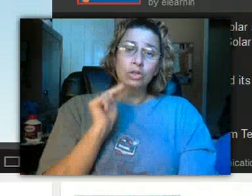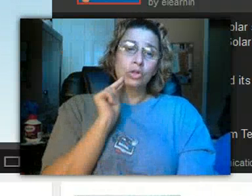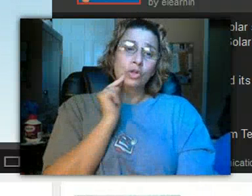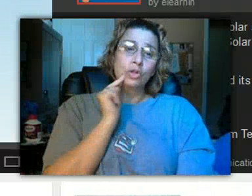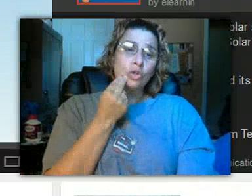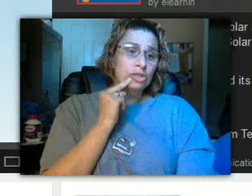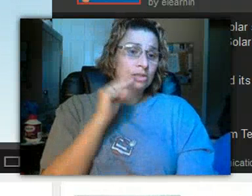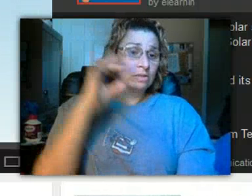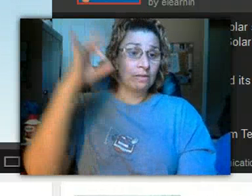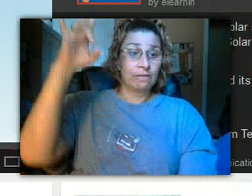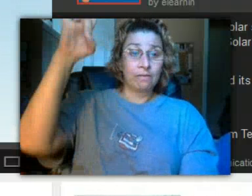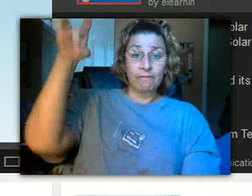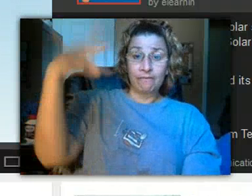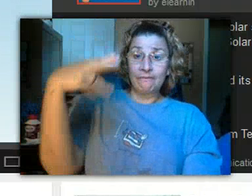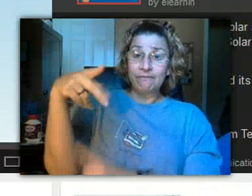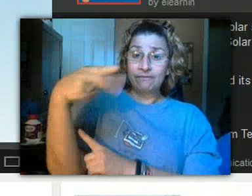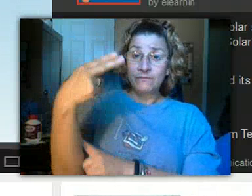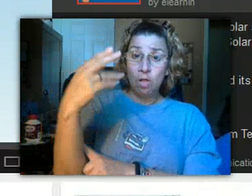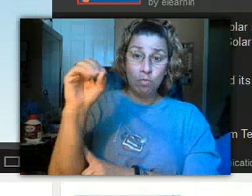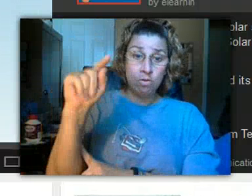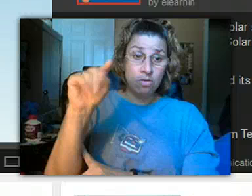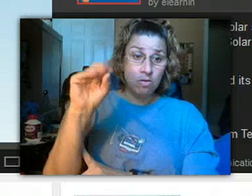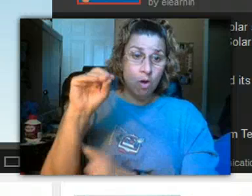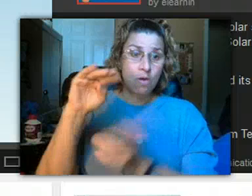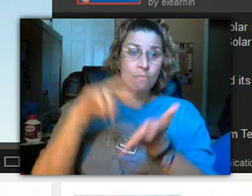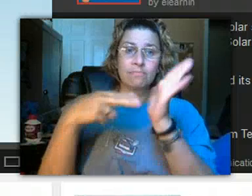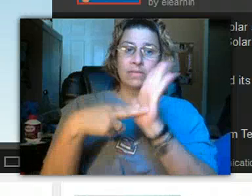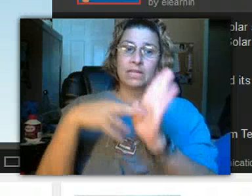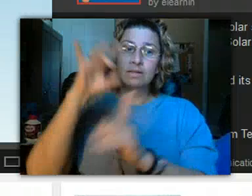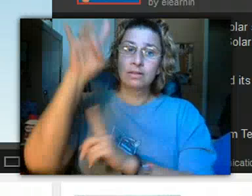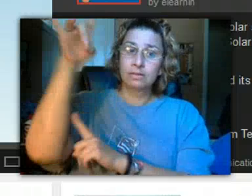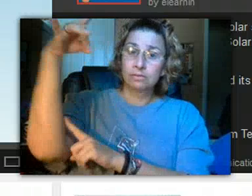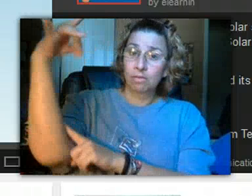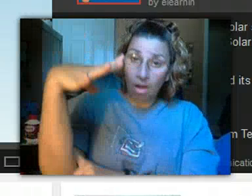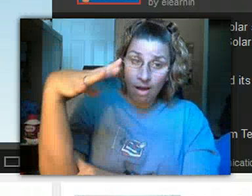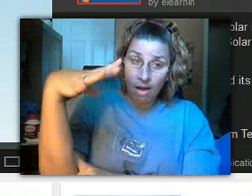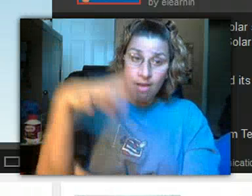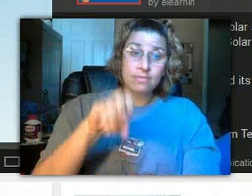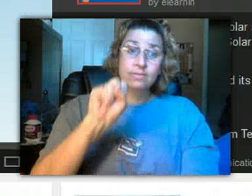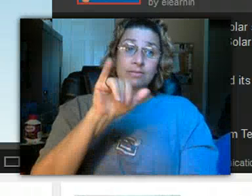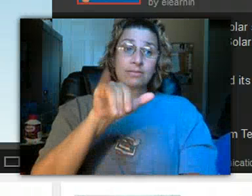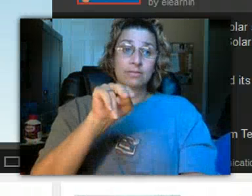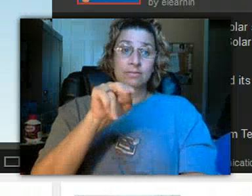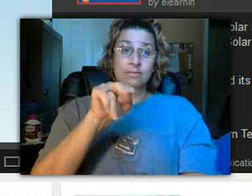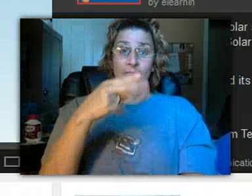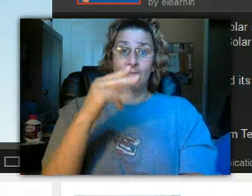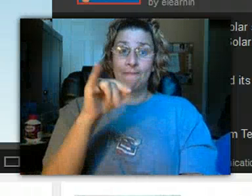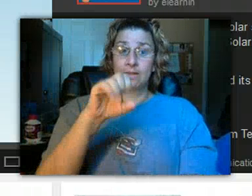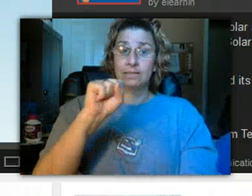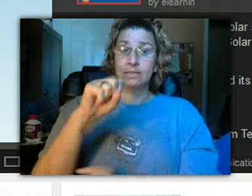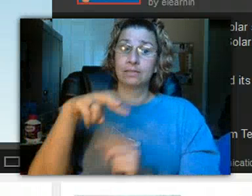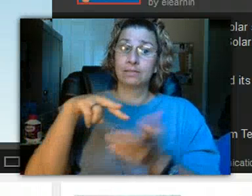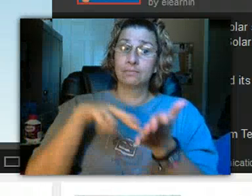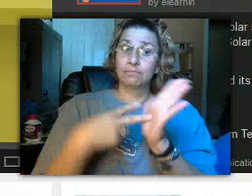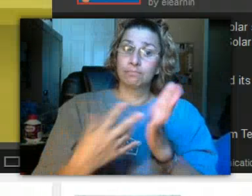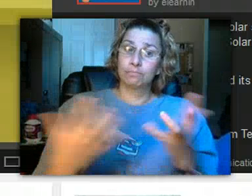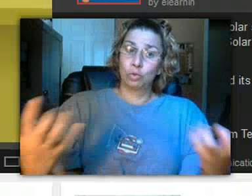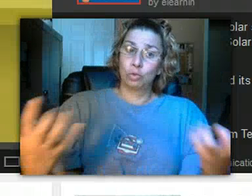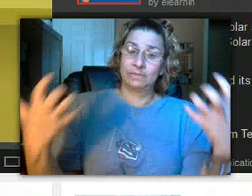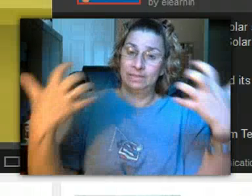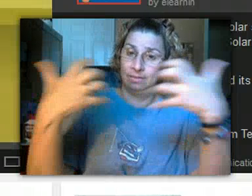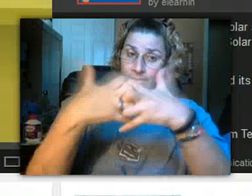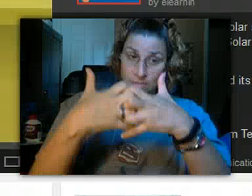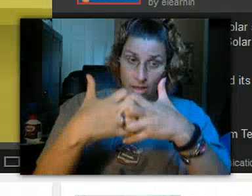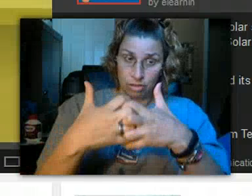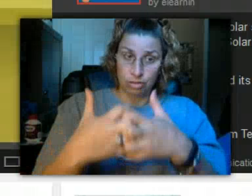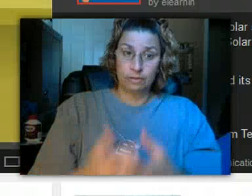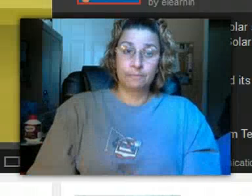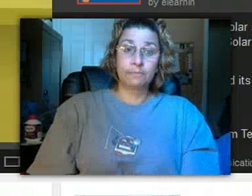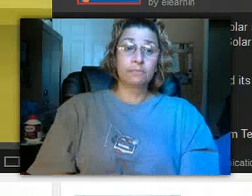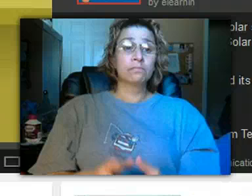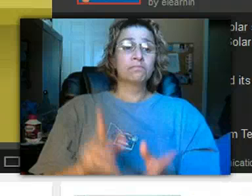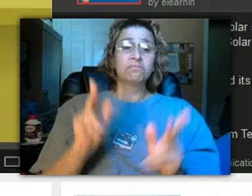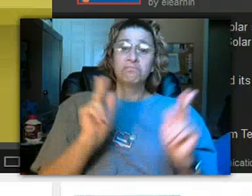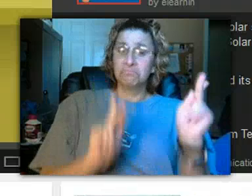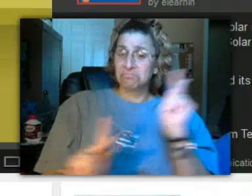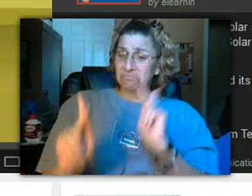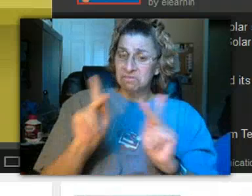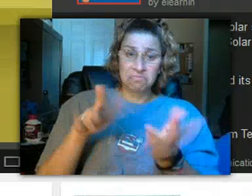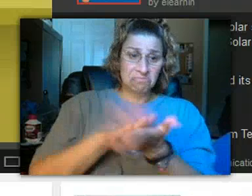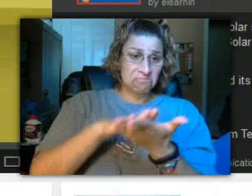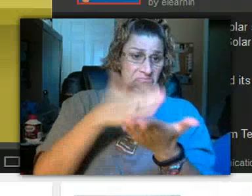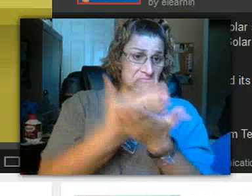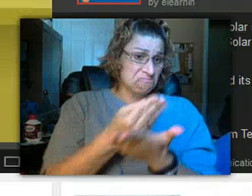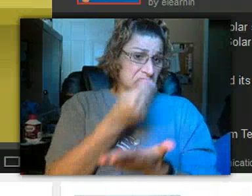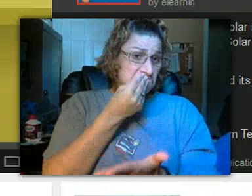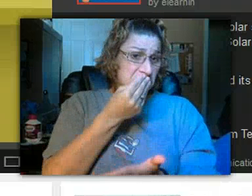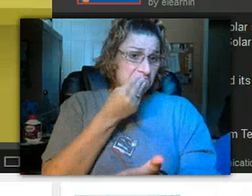nourishment. Photo means light and synthesis means putting together in Greek. When humans cook food, some